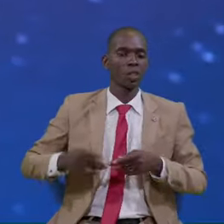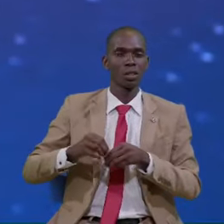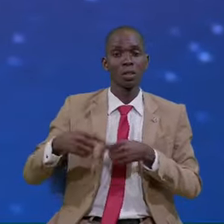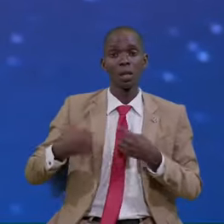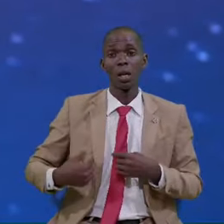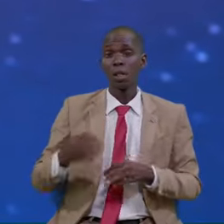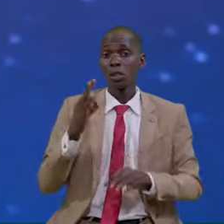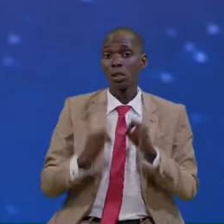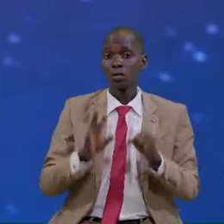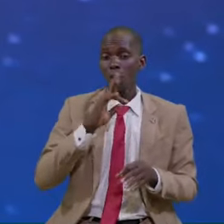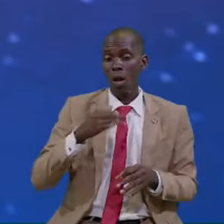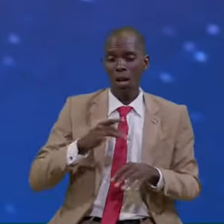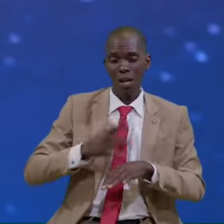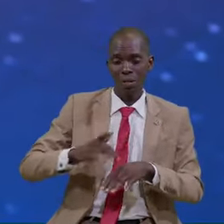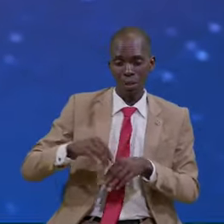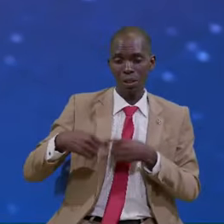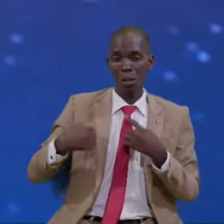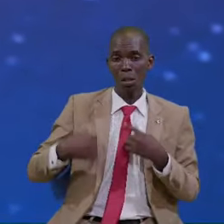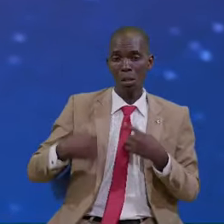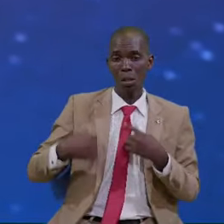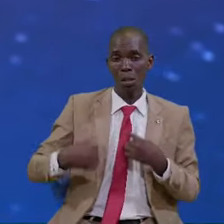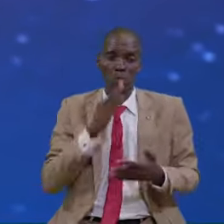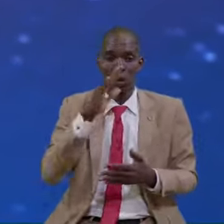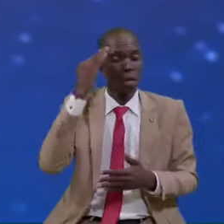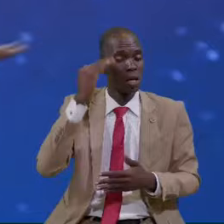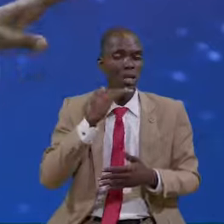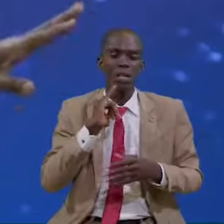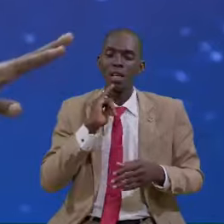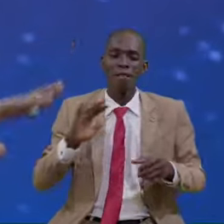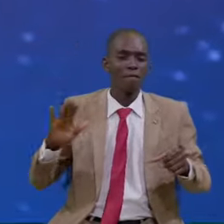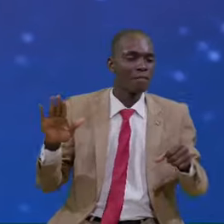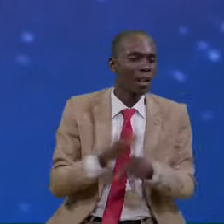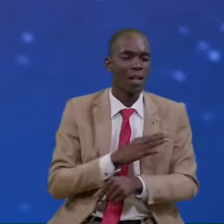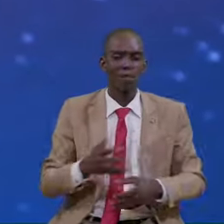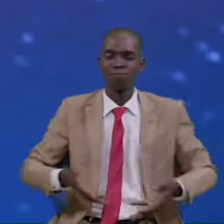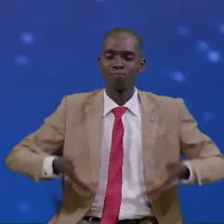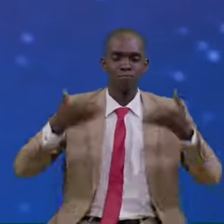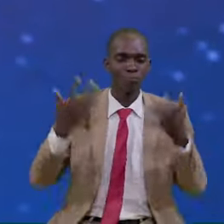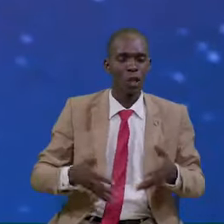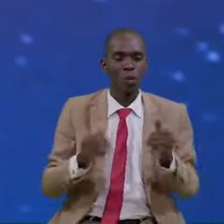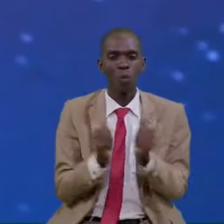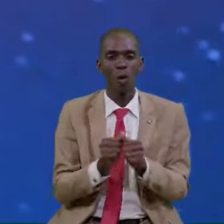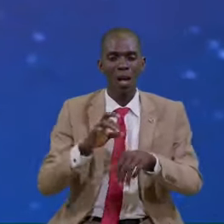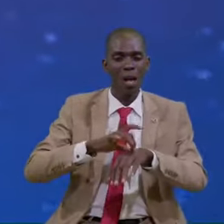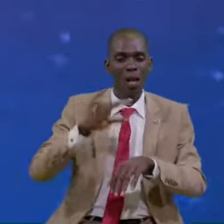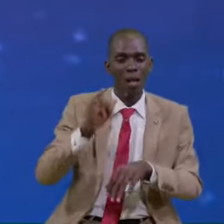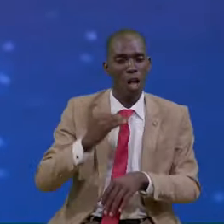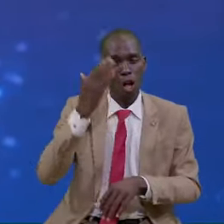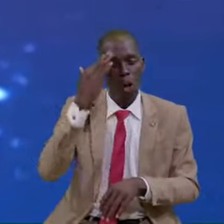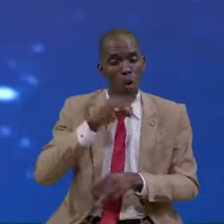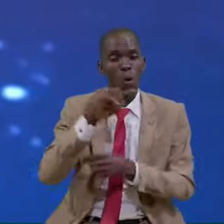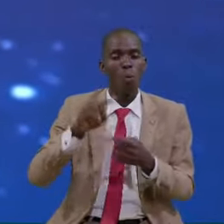heart although the head is heavy loaded with ugly knowledge what the wind of this what